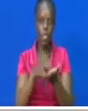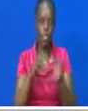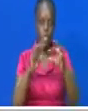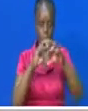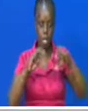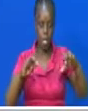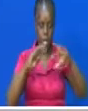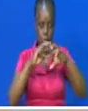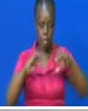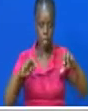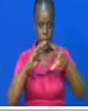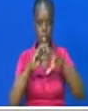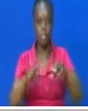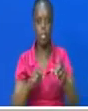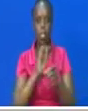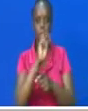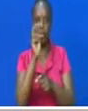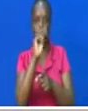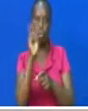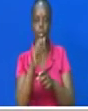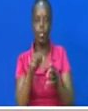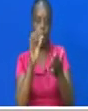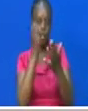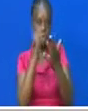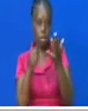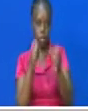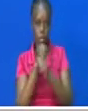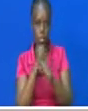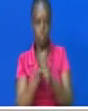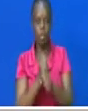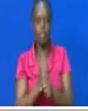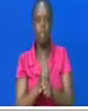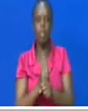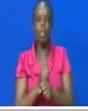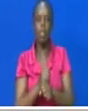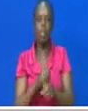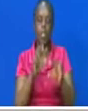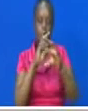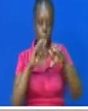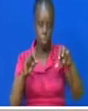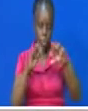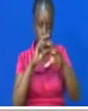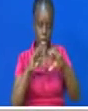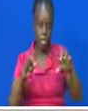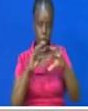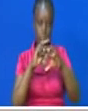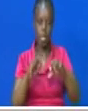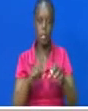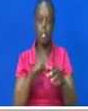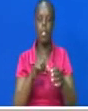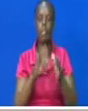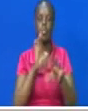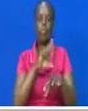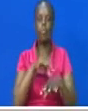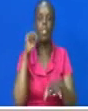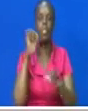analysis, that is looking at recorded work and then you analyze and you get out the